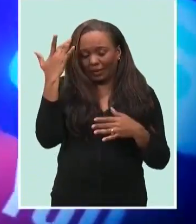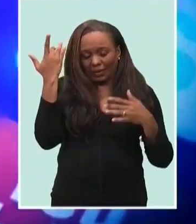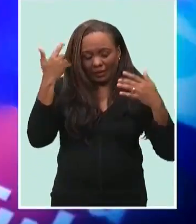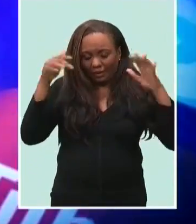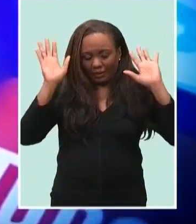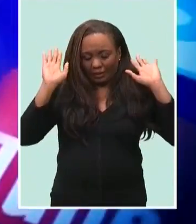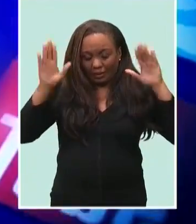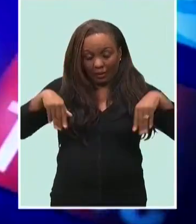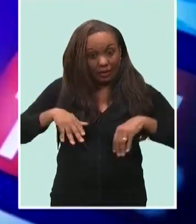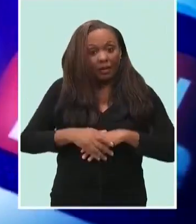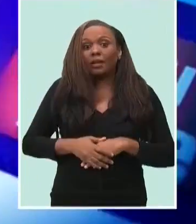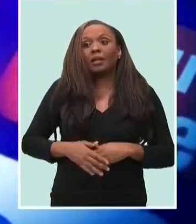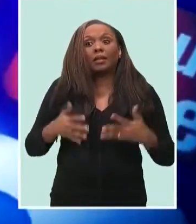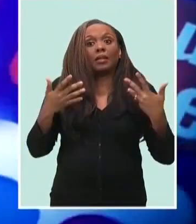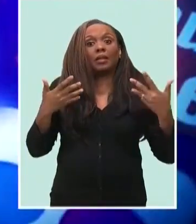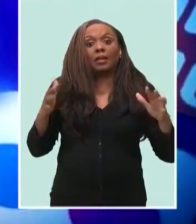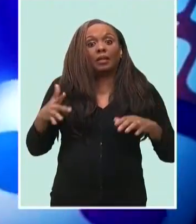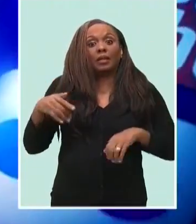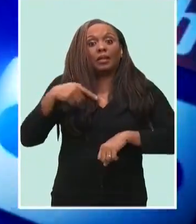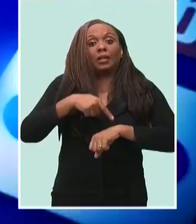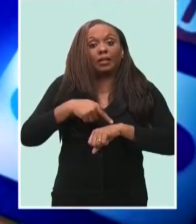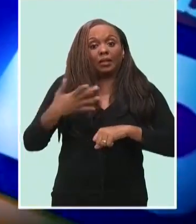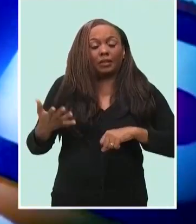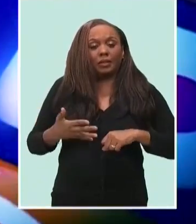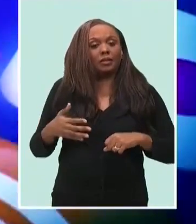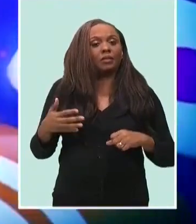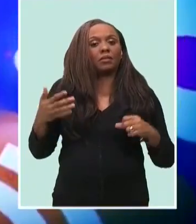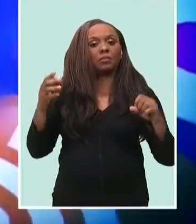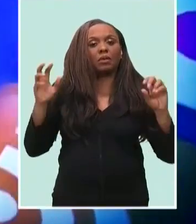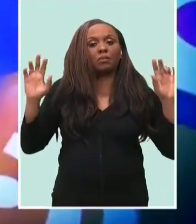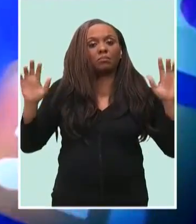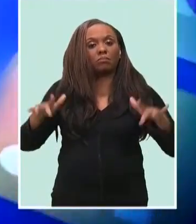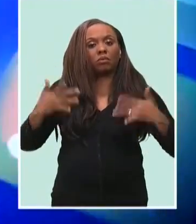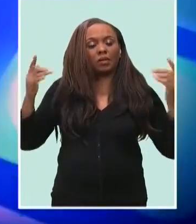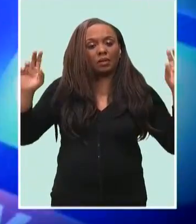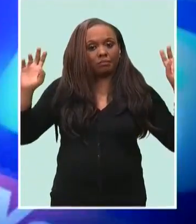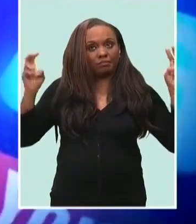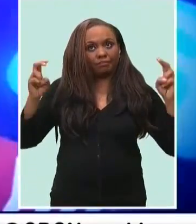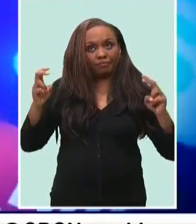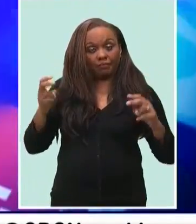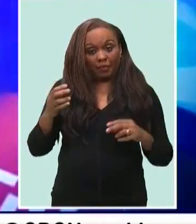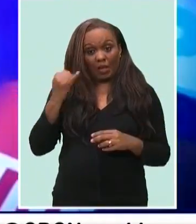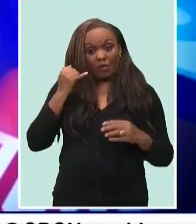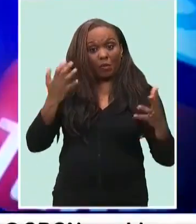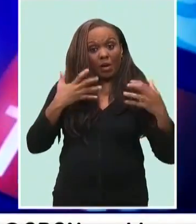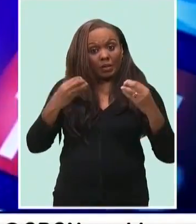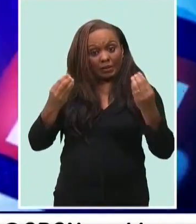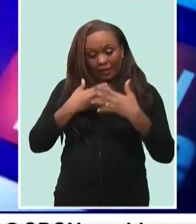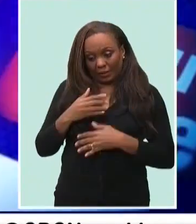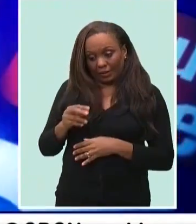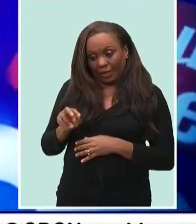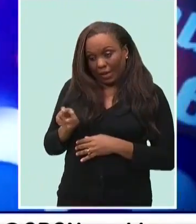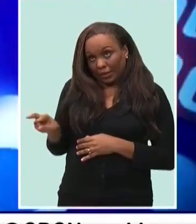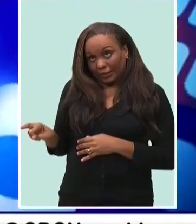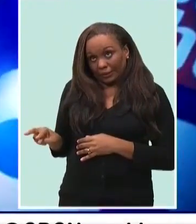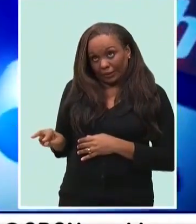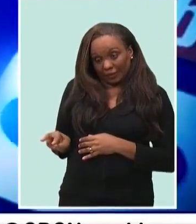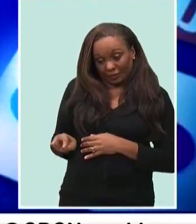Well, and that's all the time we have for What's Trending this evening. Send your comments to our WhatsApp numbers at